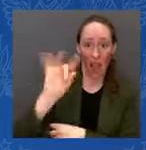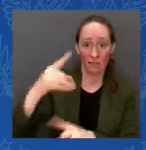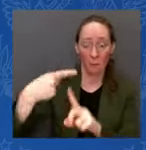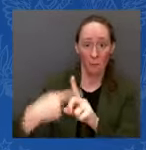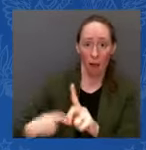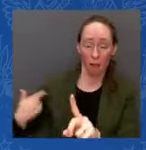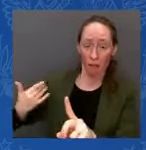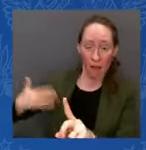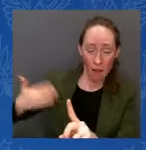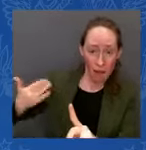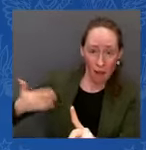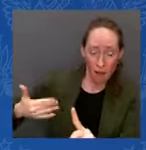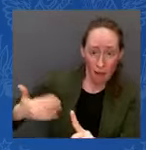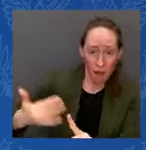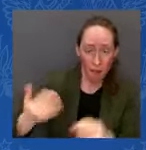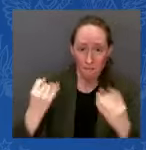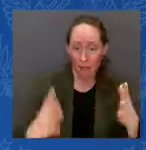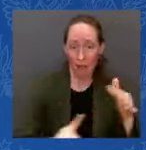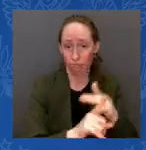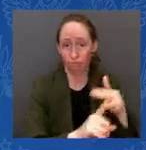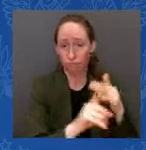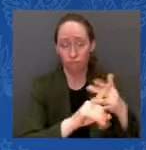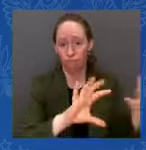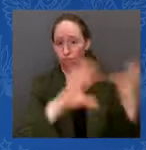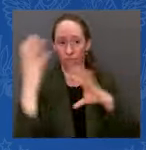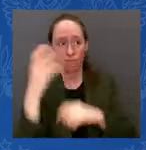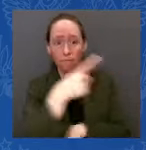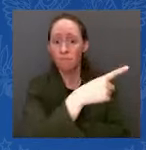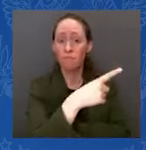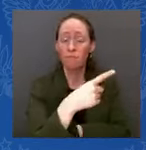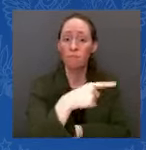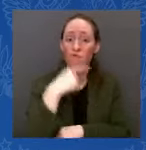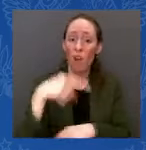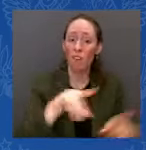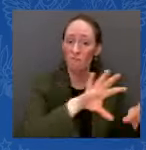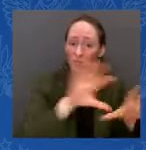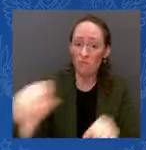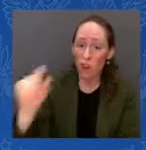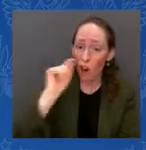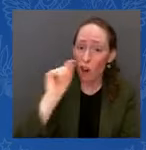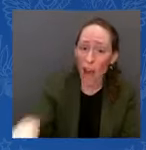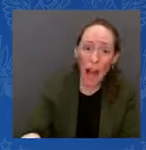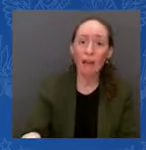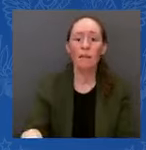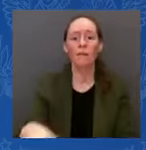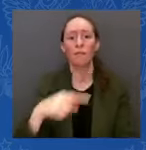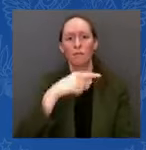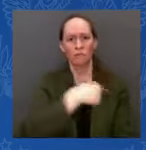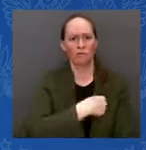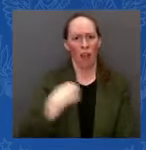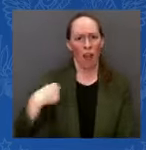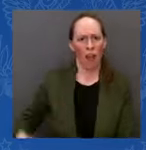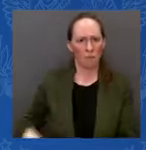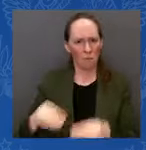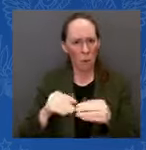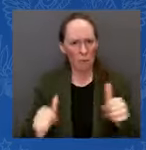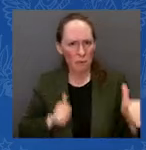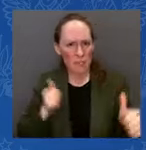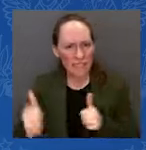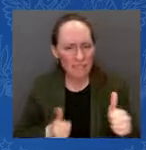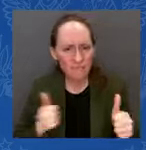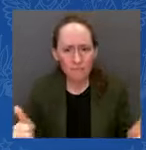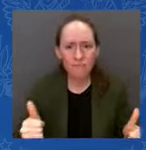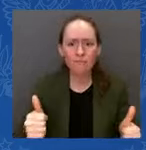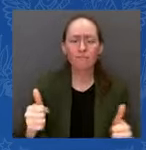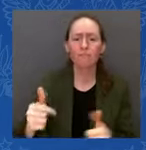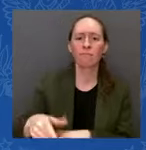Ukraine, China's growing assertiveness, the destabilizing behavior of Iran and North Korea, all threaten to